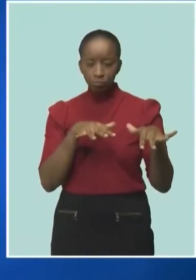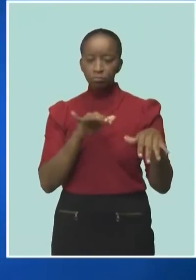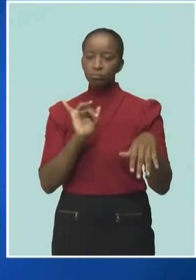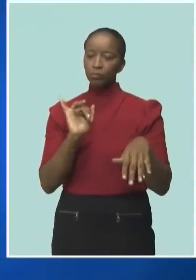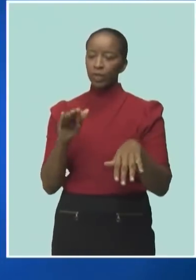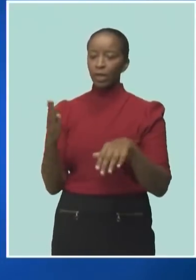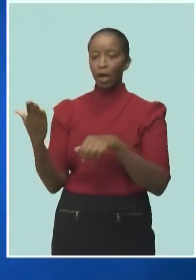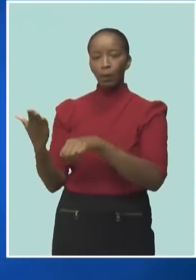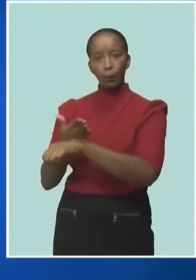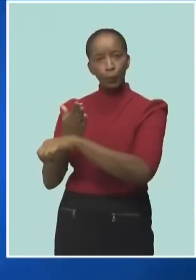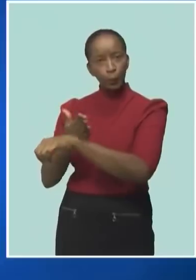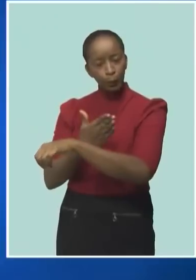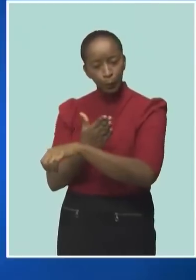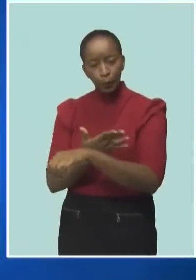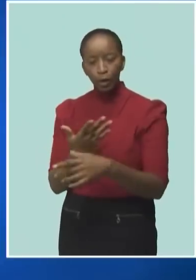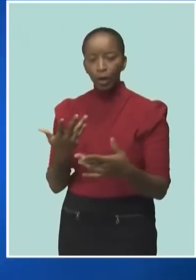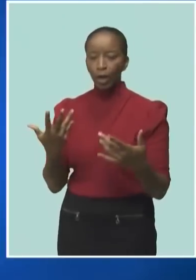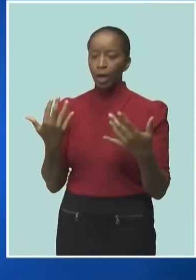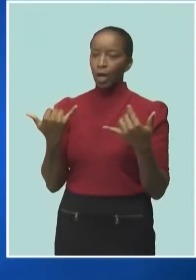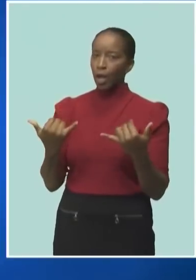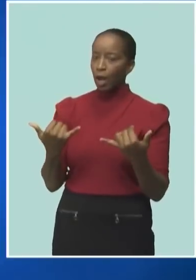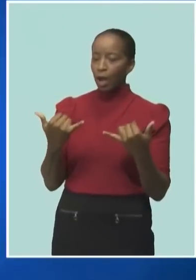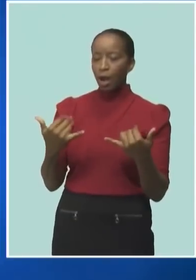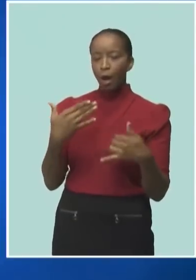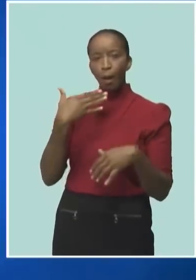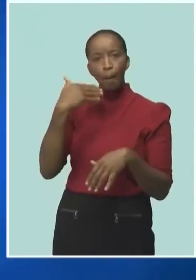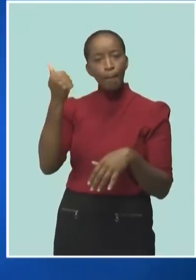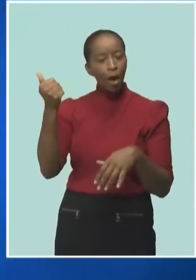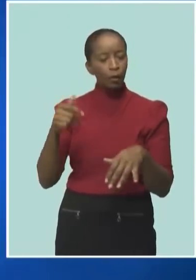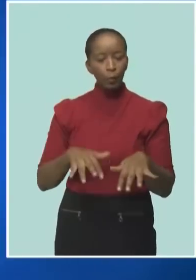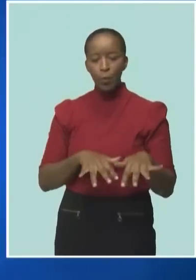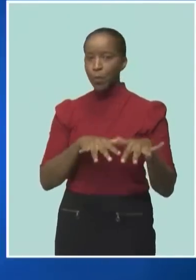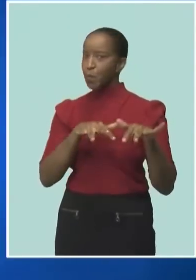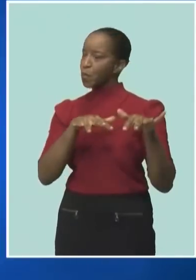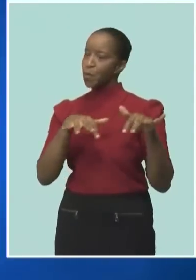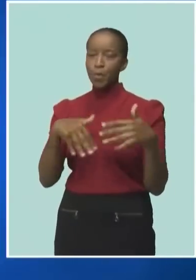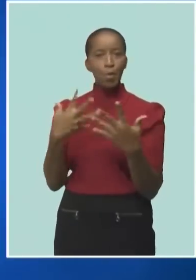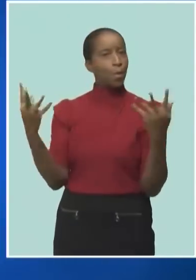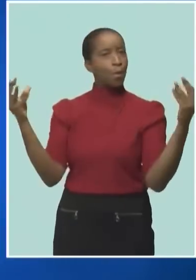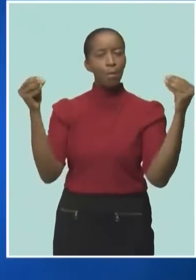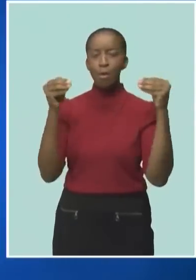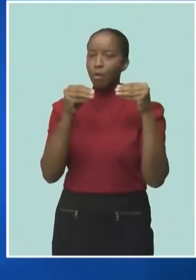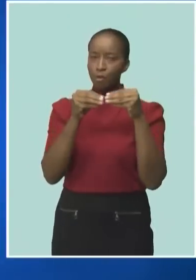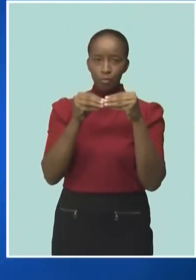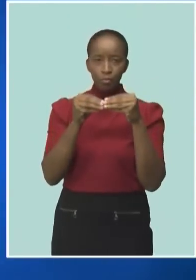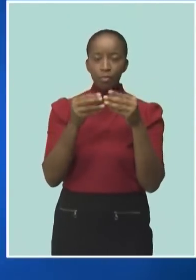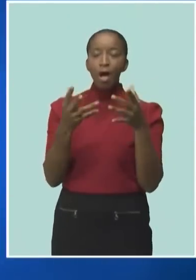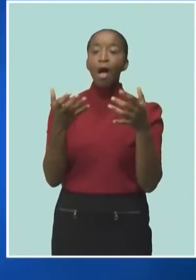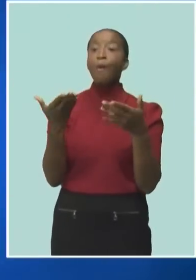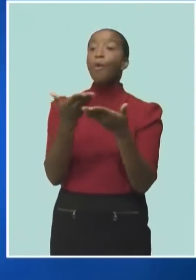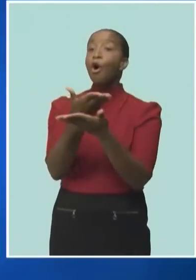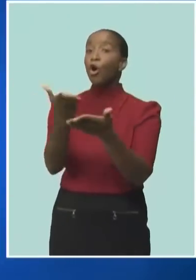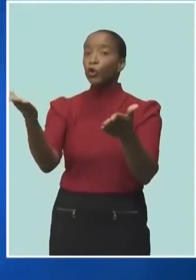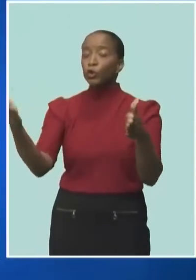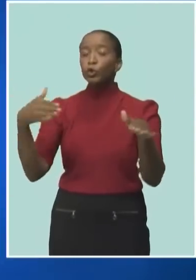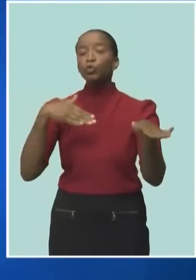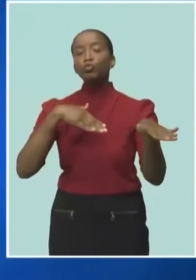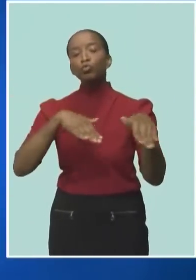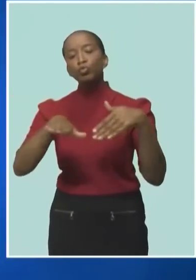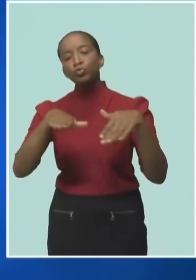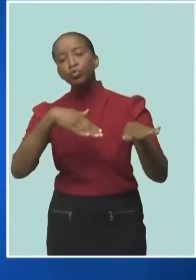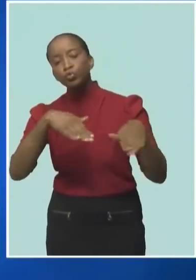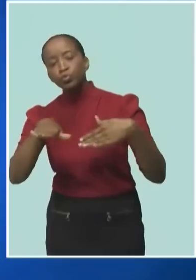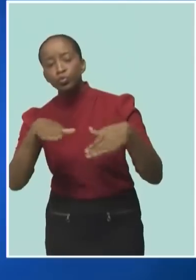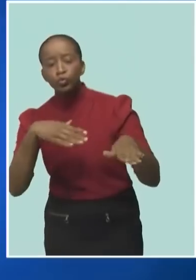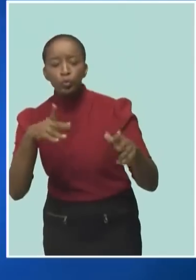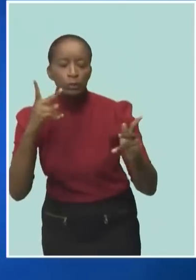anymore. I want you to walk through the space. Don't take my word. Walk through. What I will